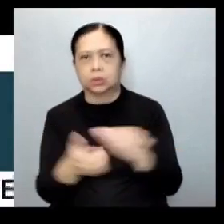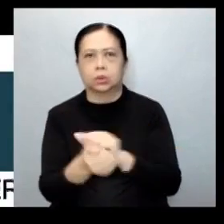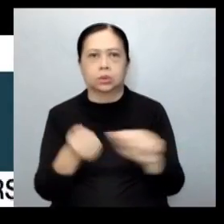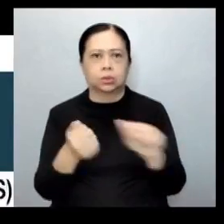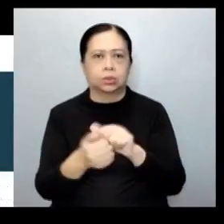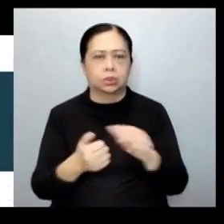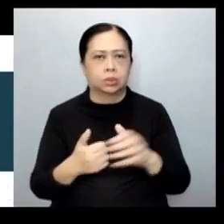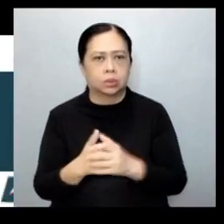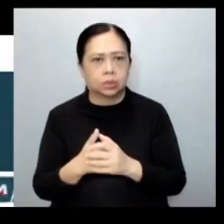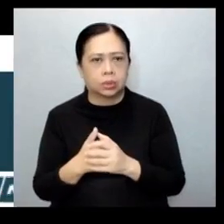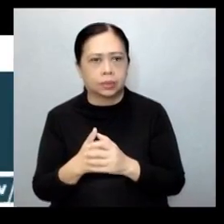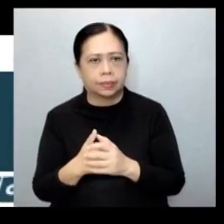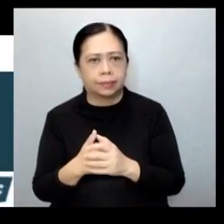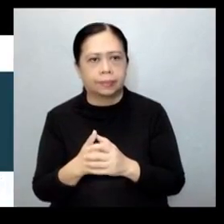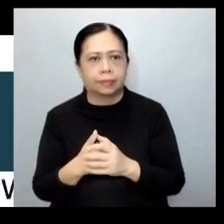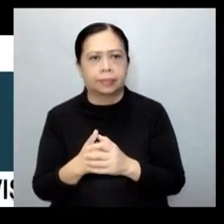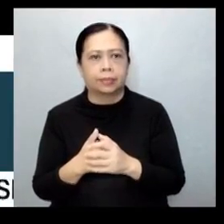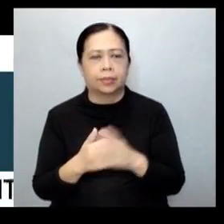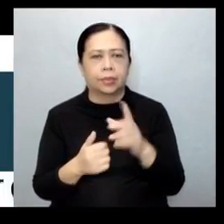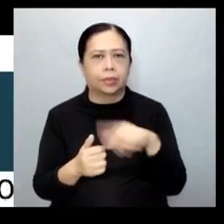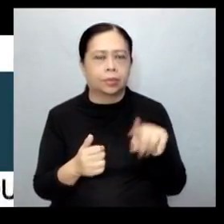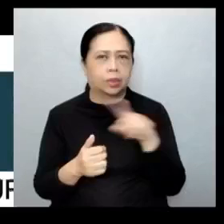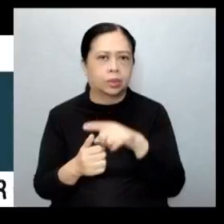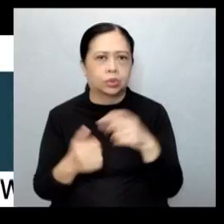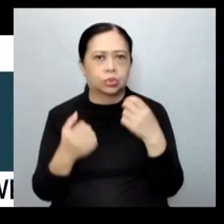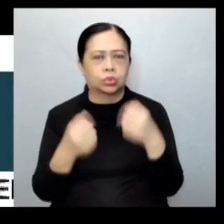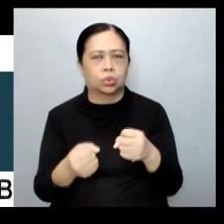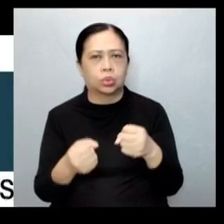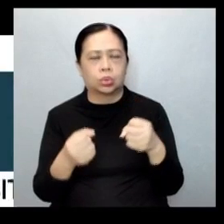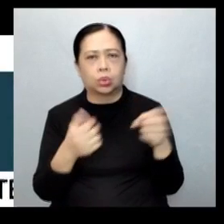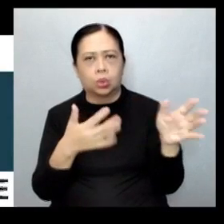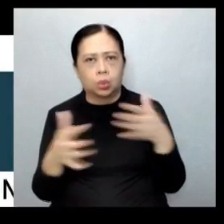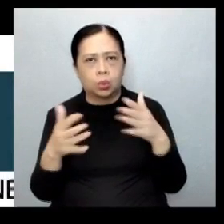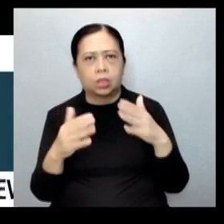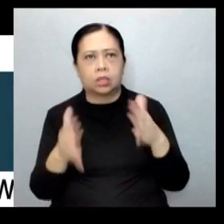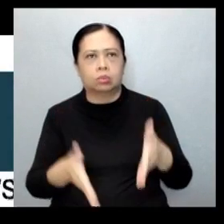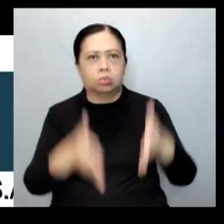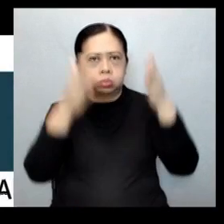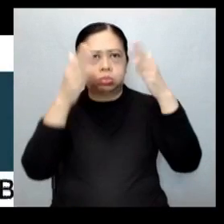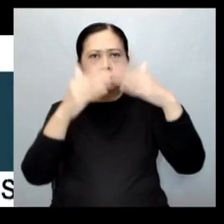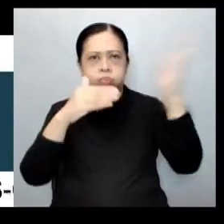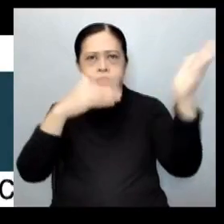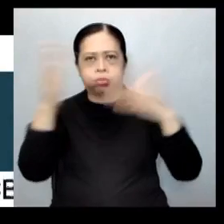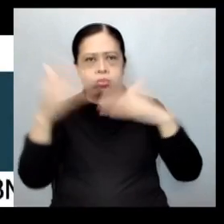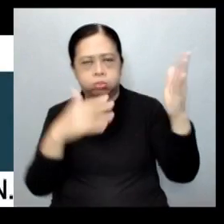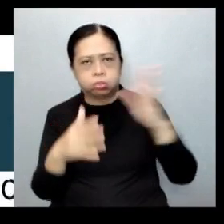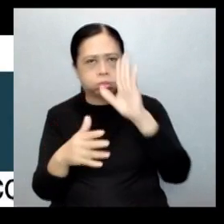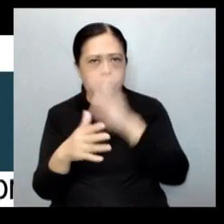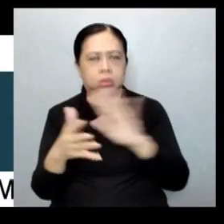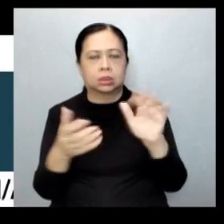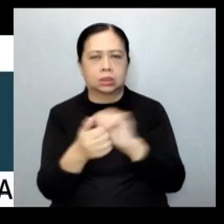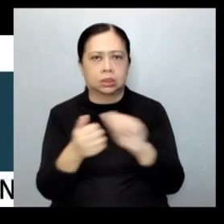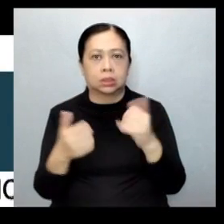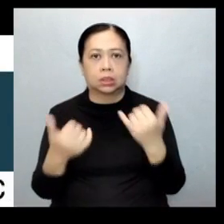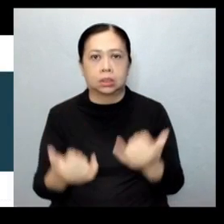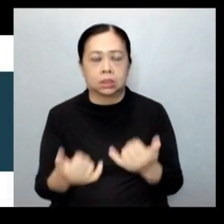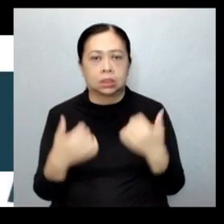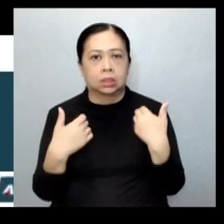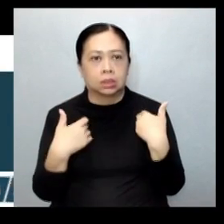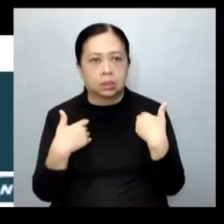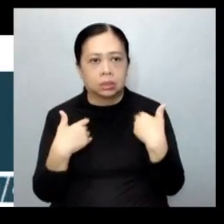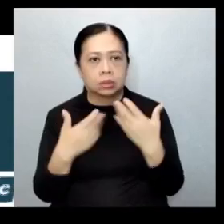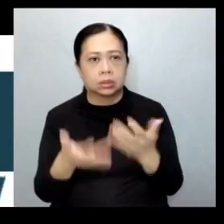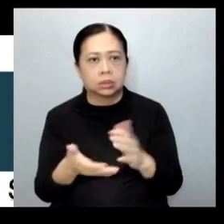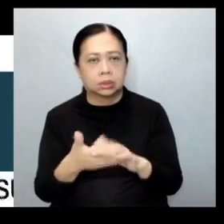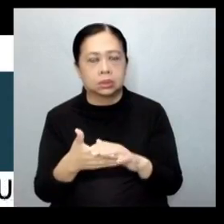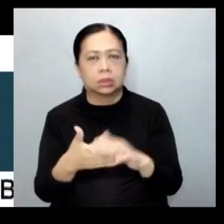infrastructure due to the strong winds and flood caused by the super typhoon. As of now, there's no electricity in the